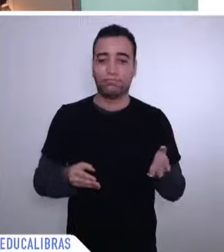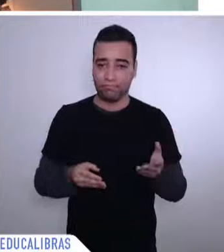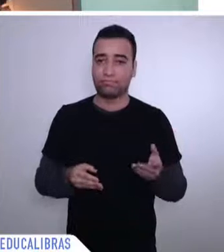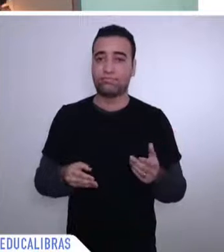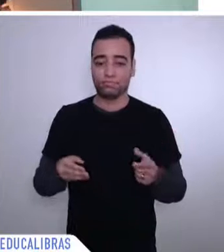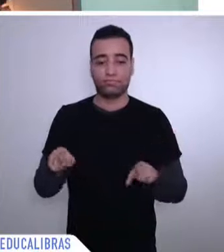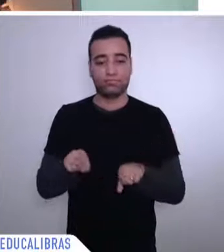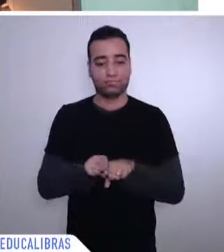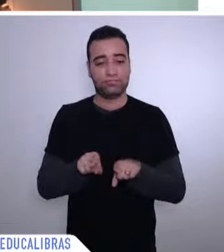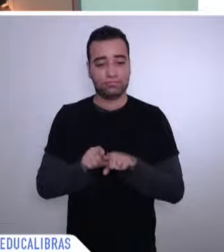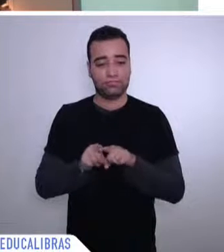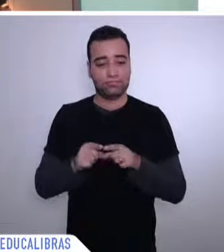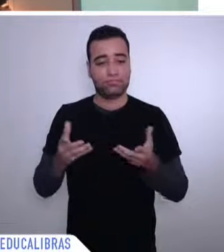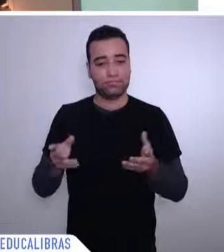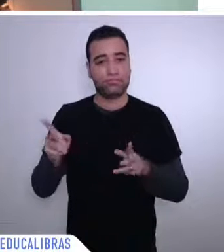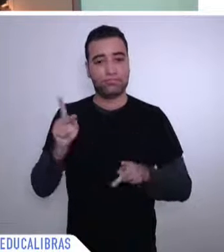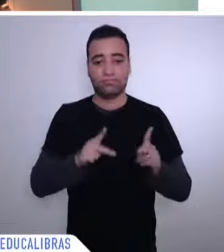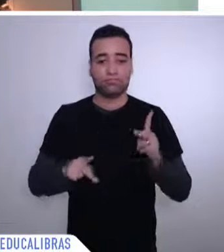immigrants.